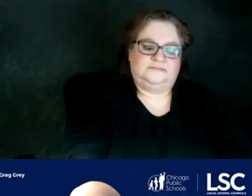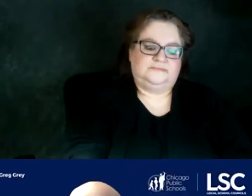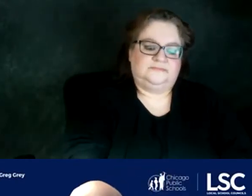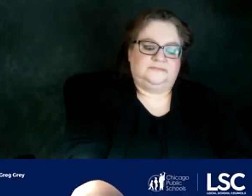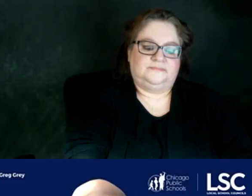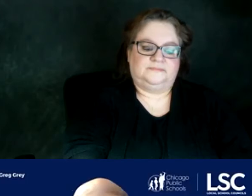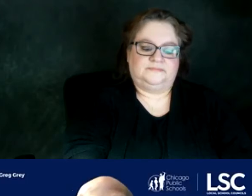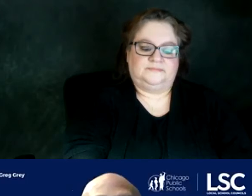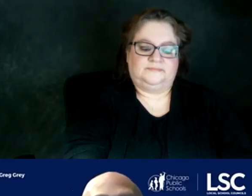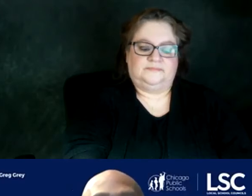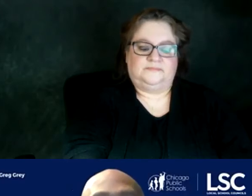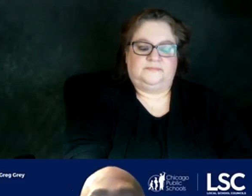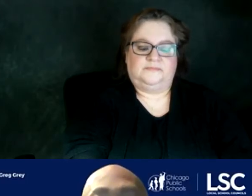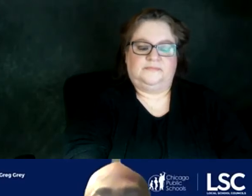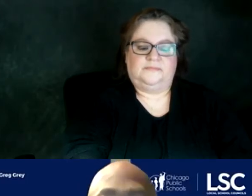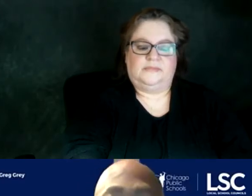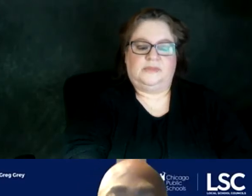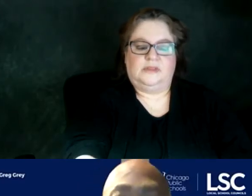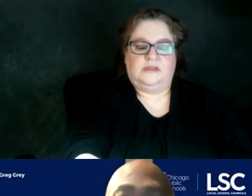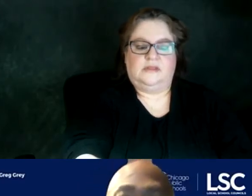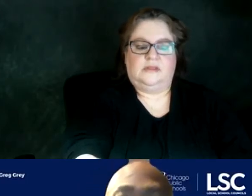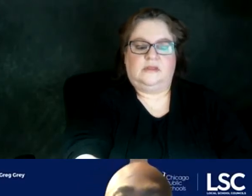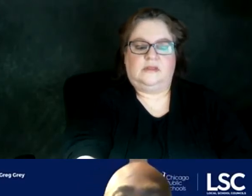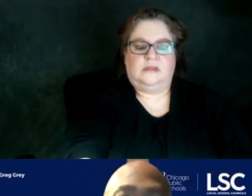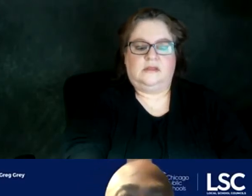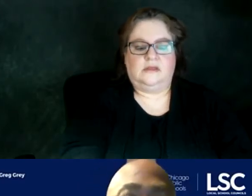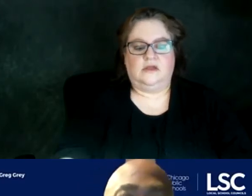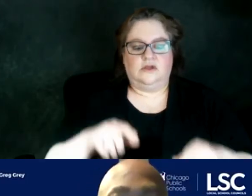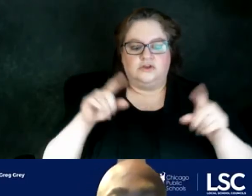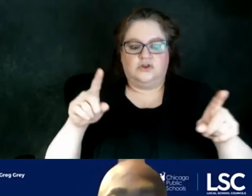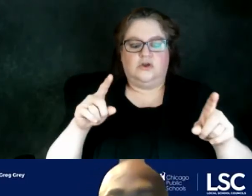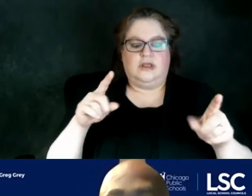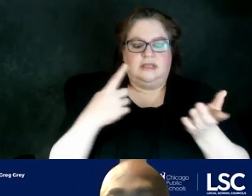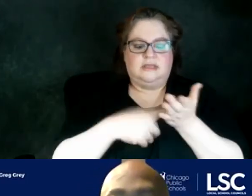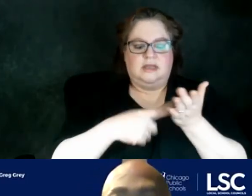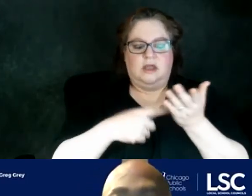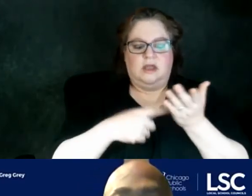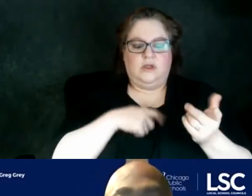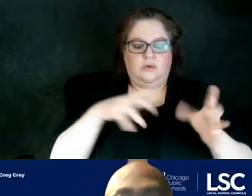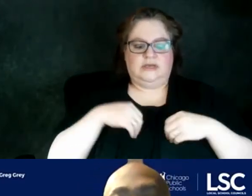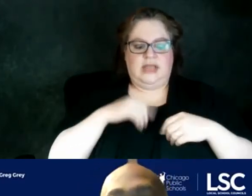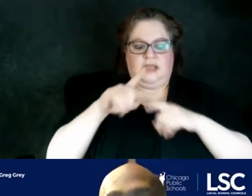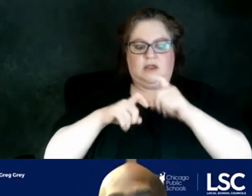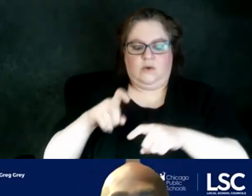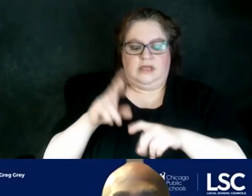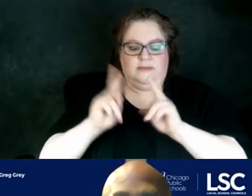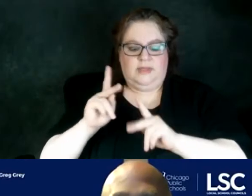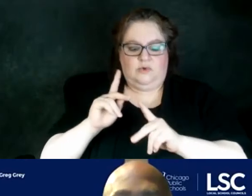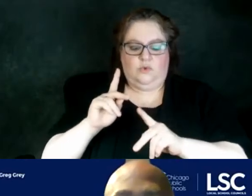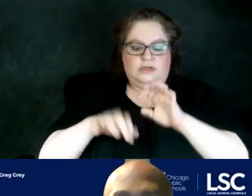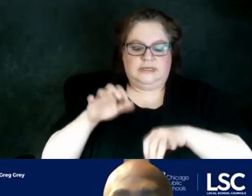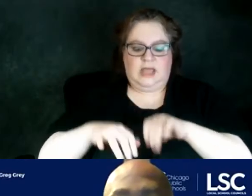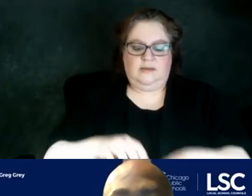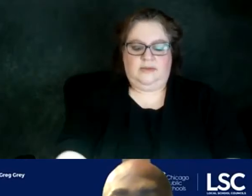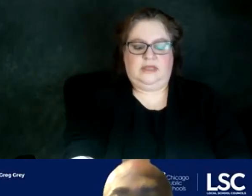the panel discussion, we were taking questions in the Q&A section that people were typing in.